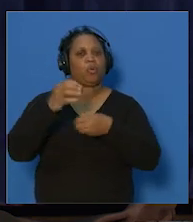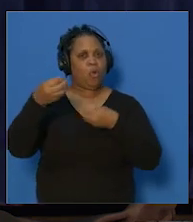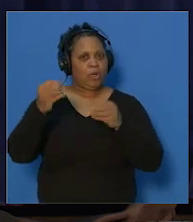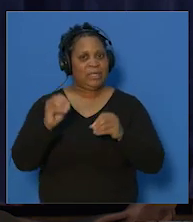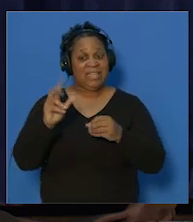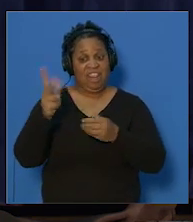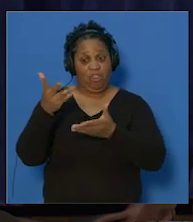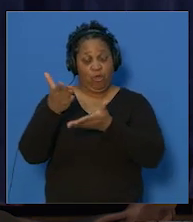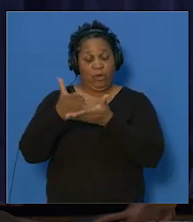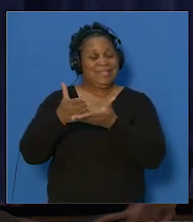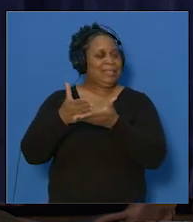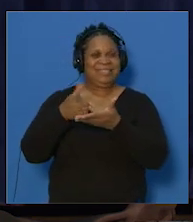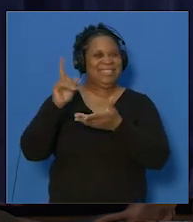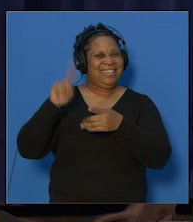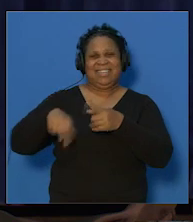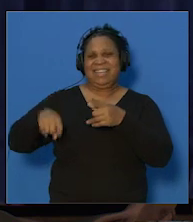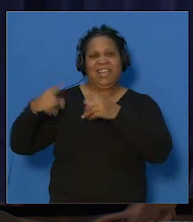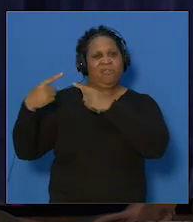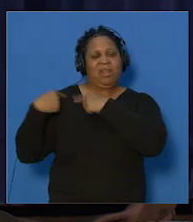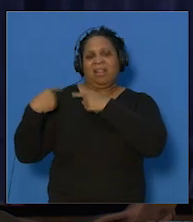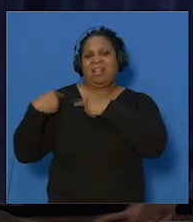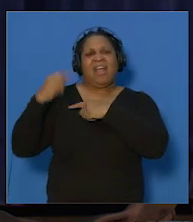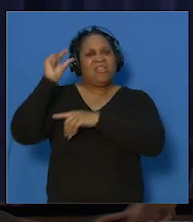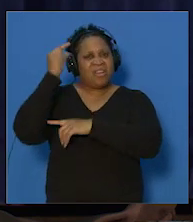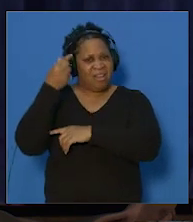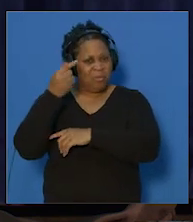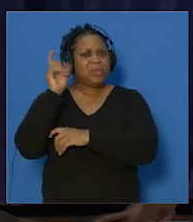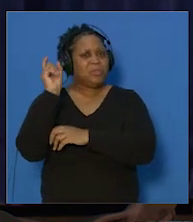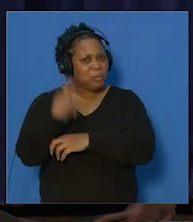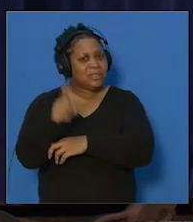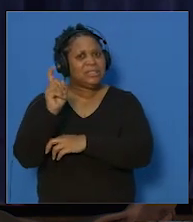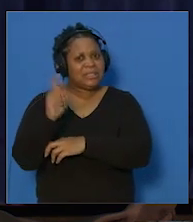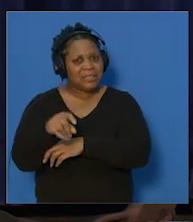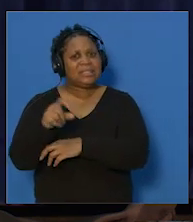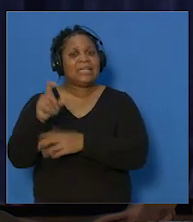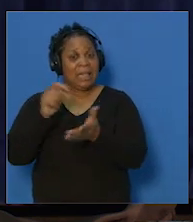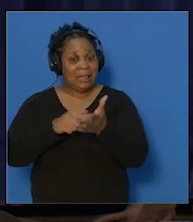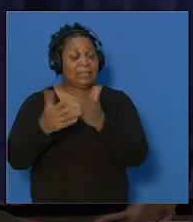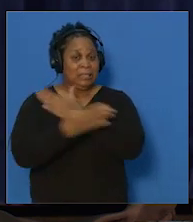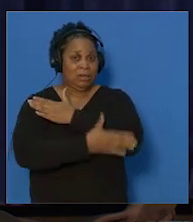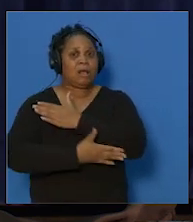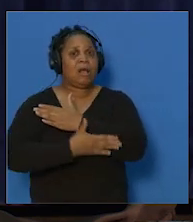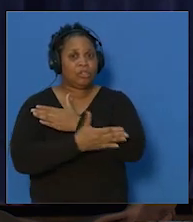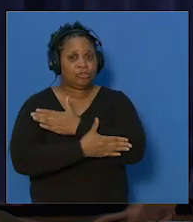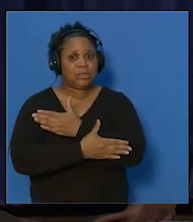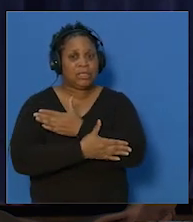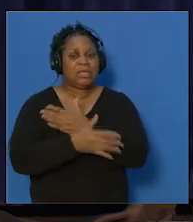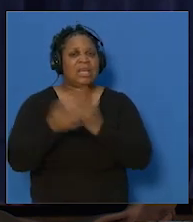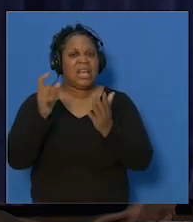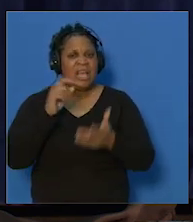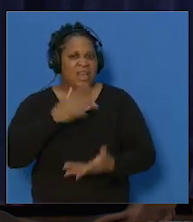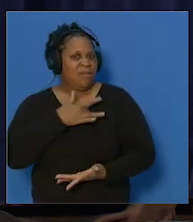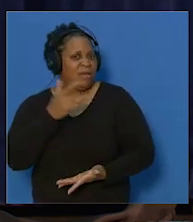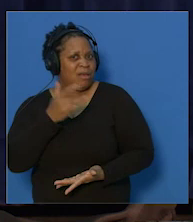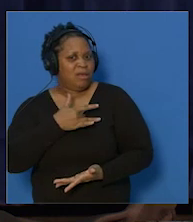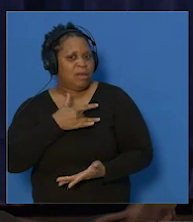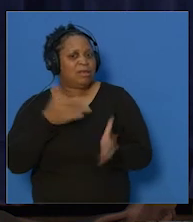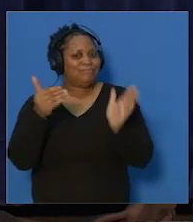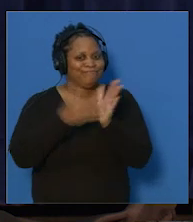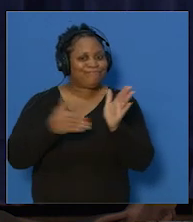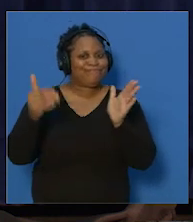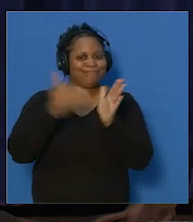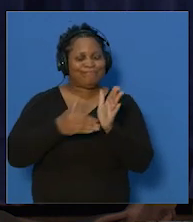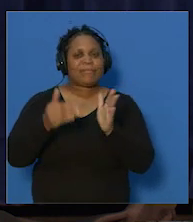we cannot just rely on the government for this. We will lead, but this as a country has been the sentiment that has been echoed tonight,